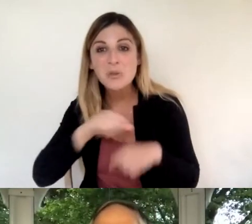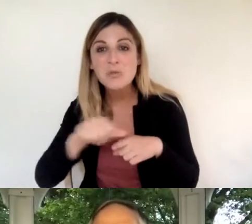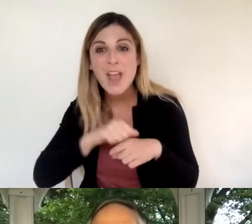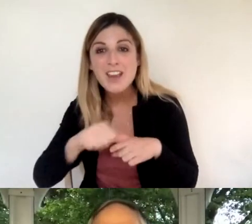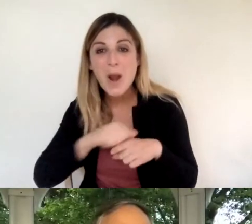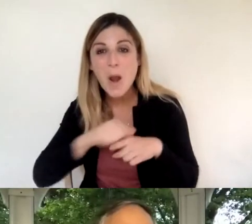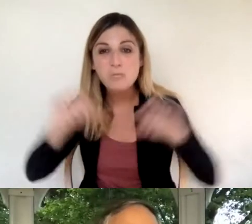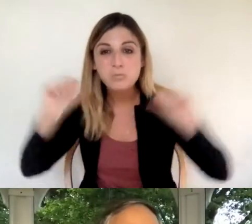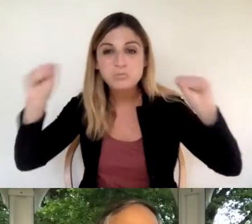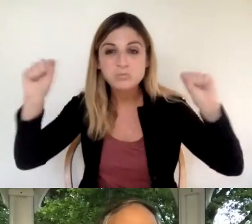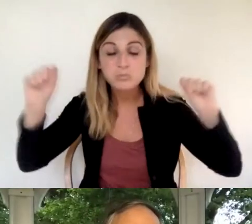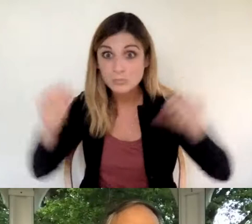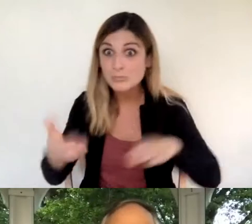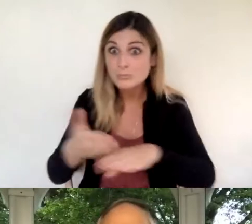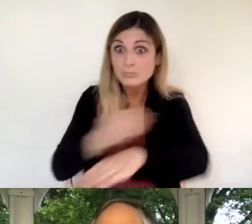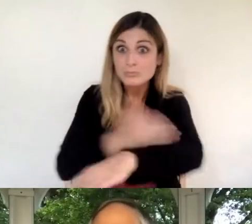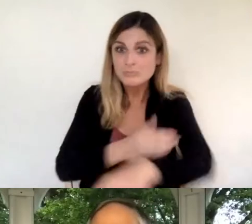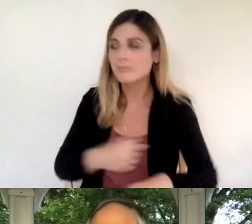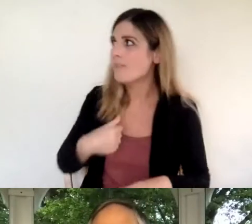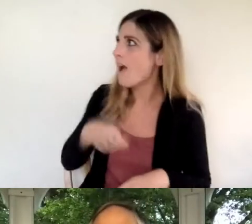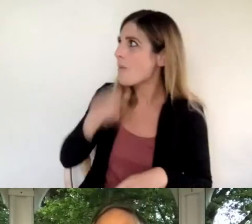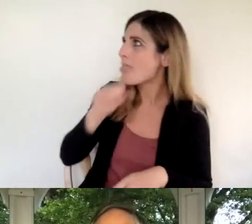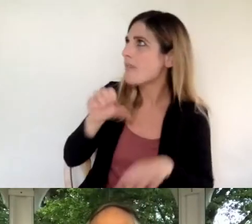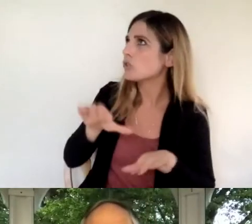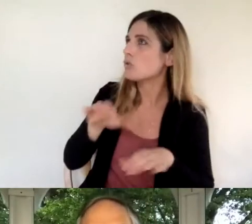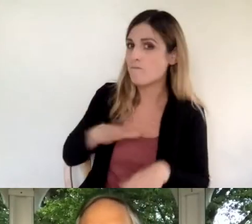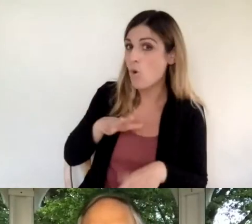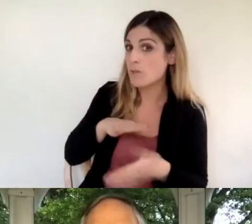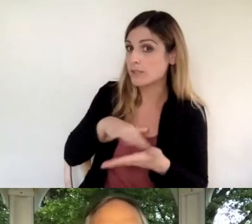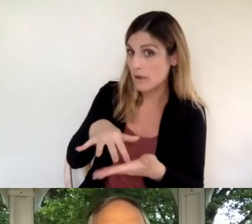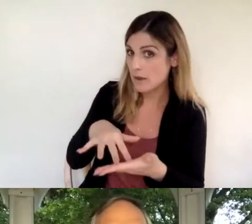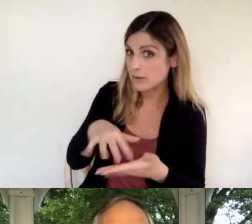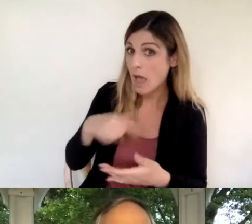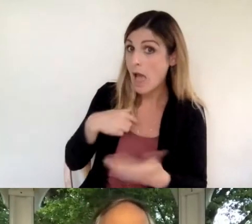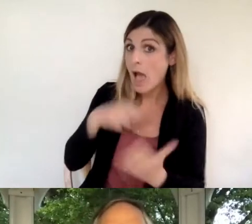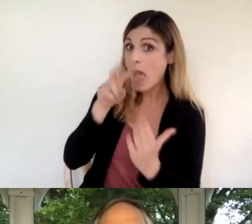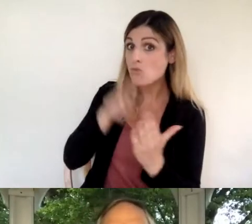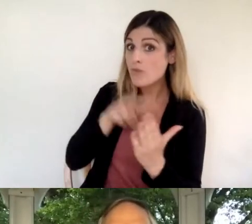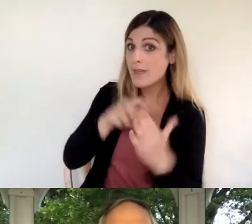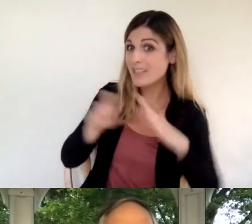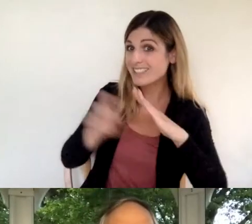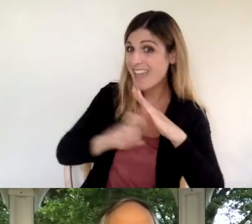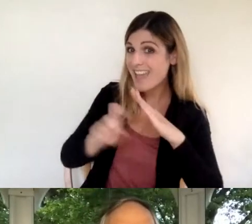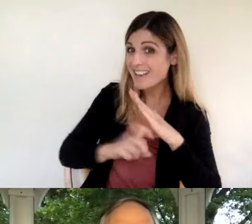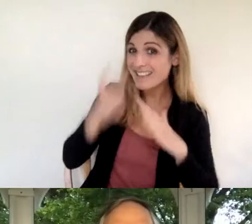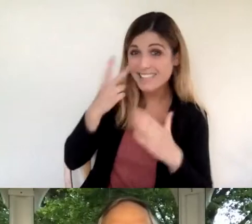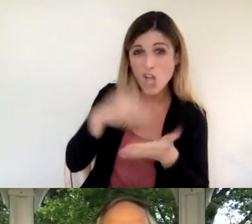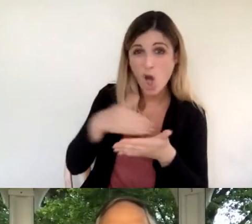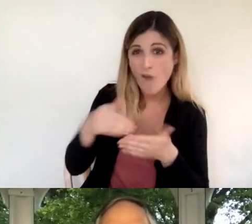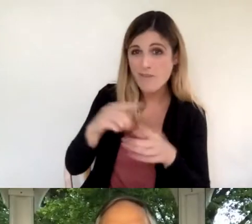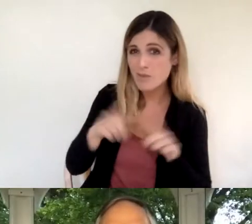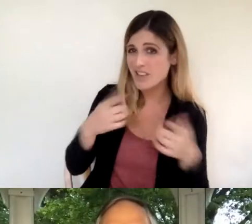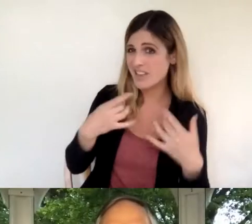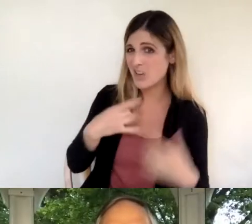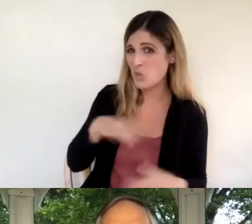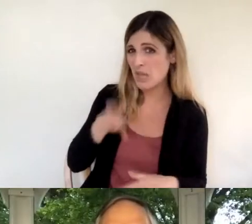studies on that, because I actually read DEXA scans, so I see them all the time. Mm-hmm. I don't really like looking at them, because I know that people are going to end up going